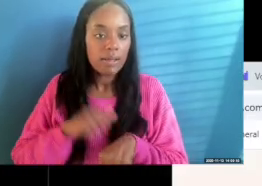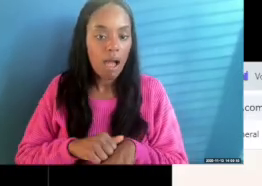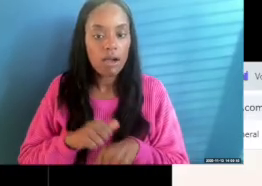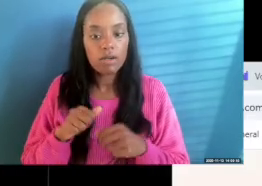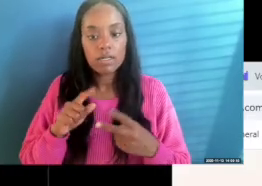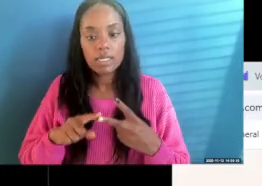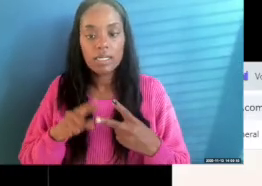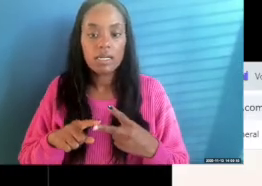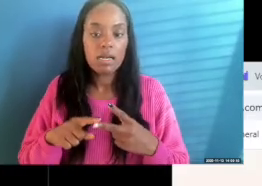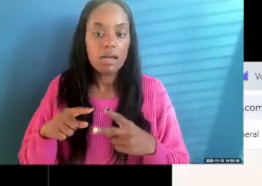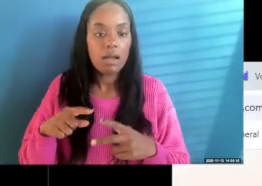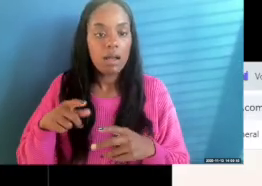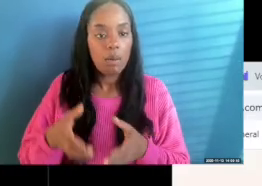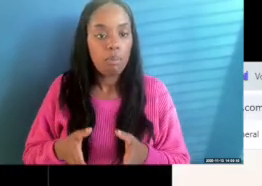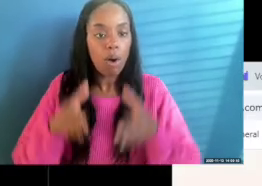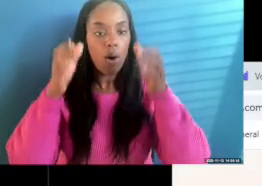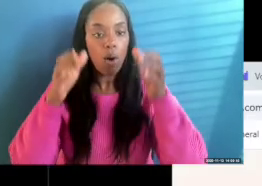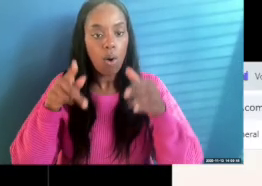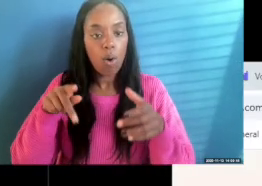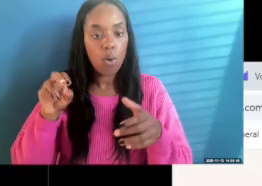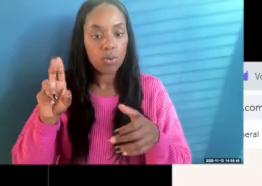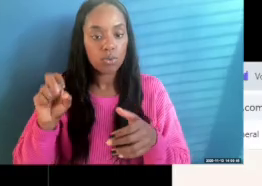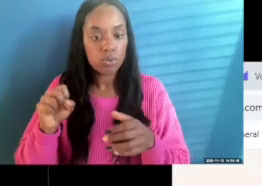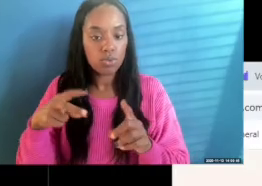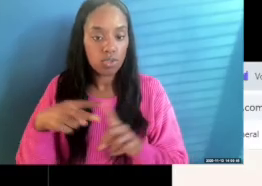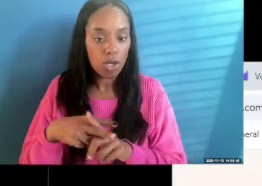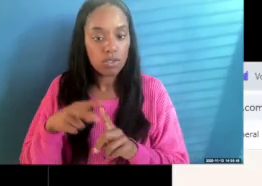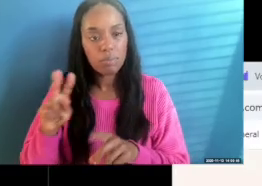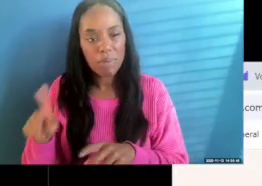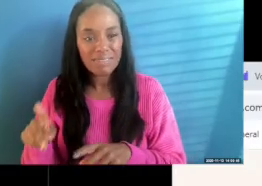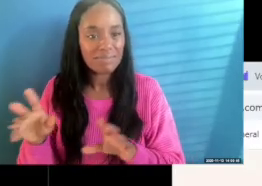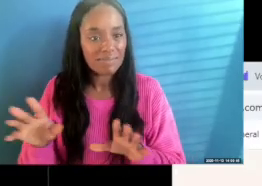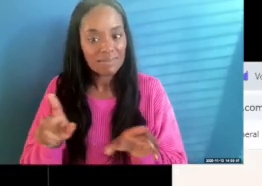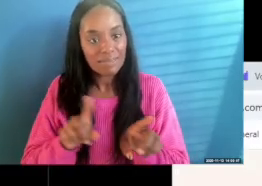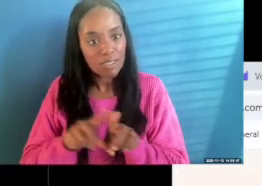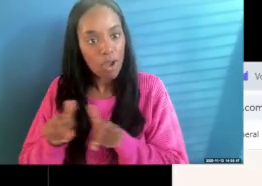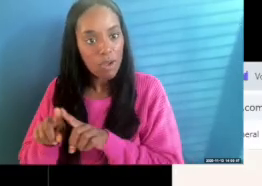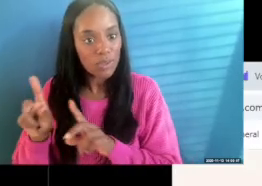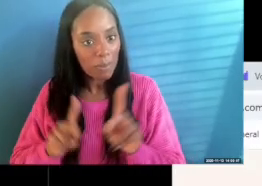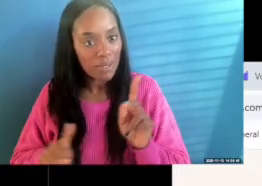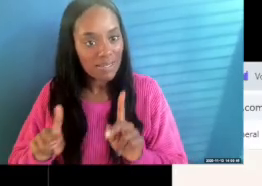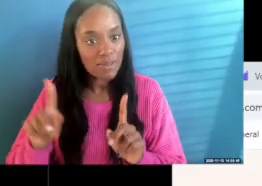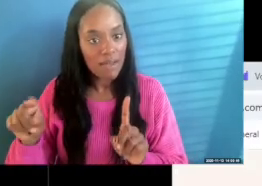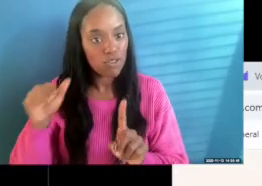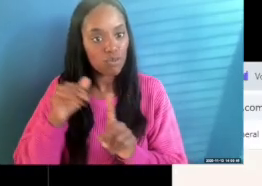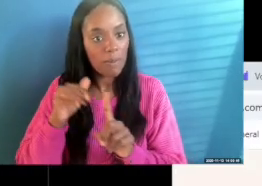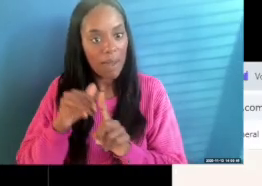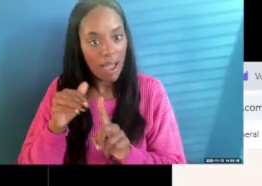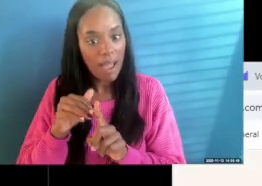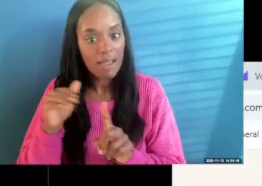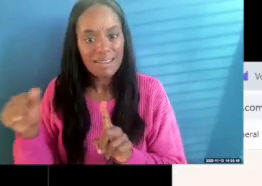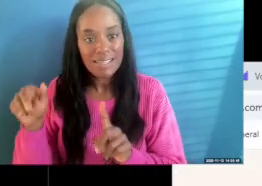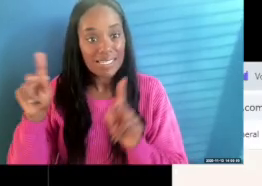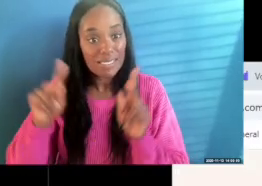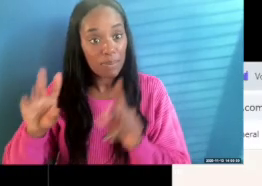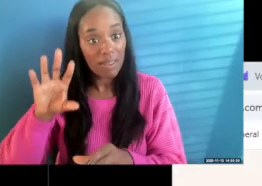is ripe, right, for opportunities. And I want the Air Resources Board to be thinking about that, because infrastructure is